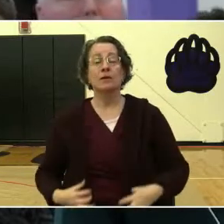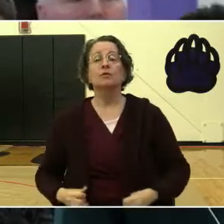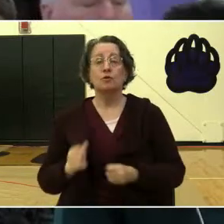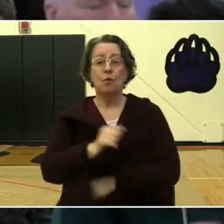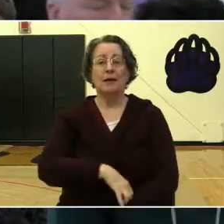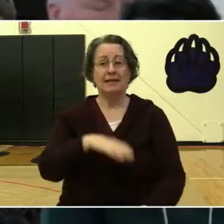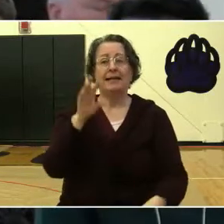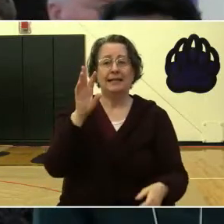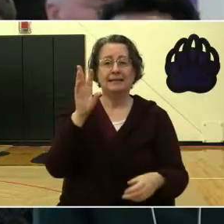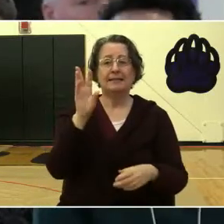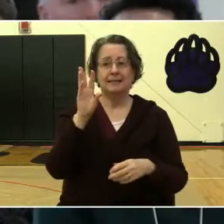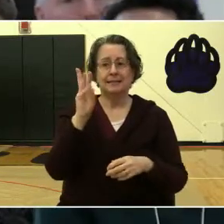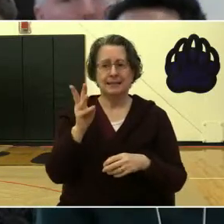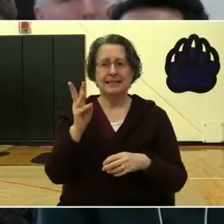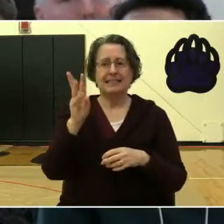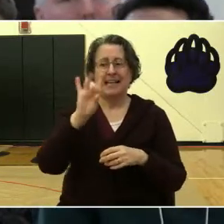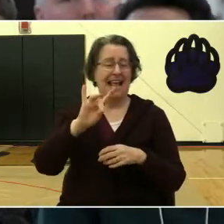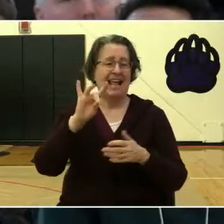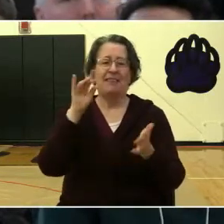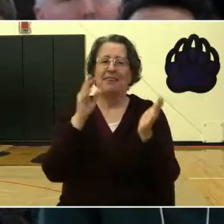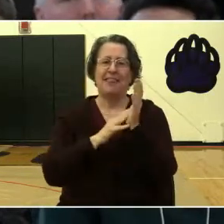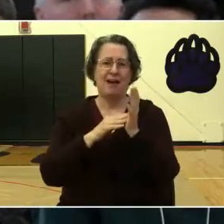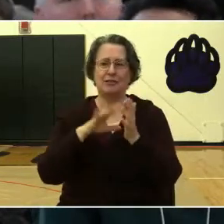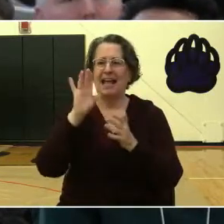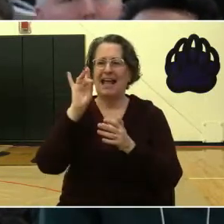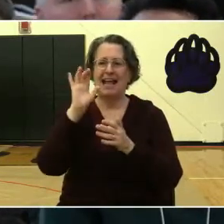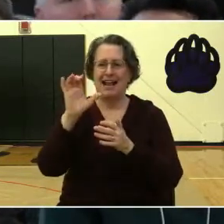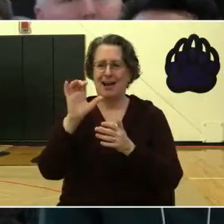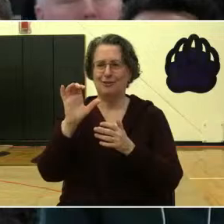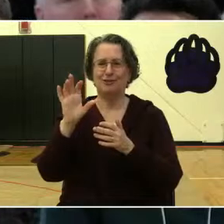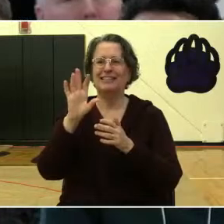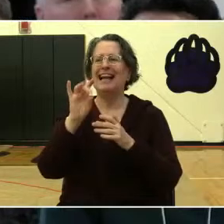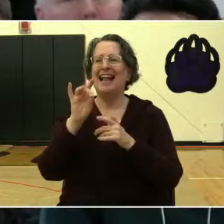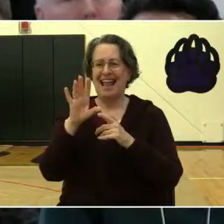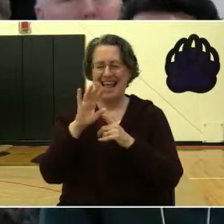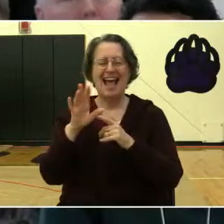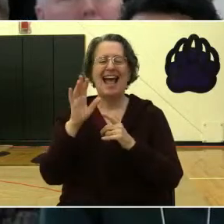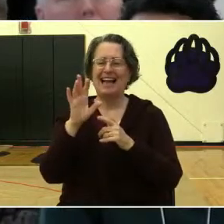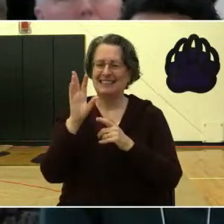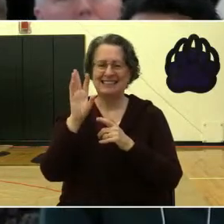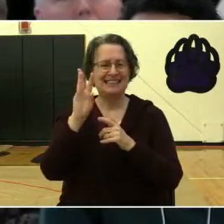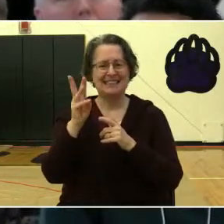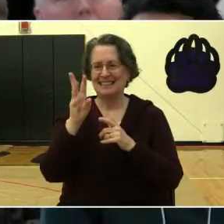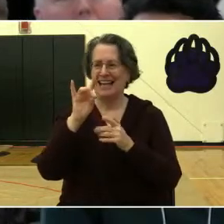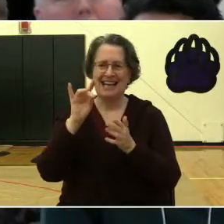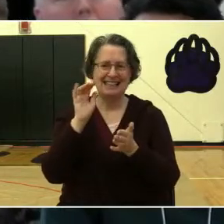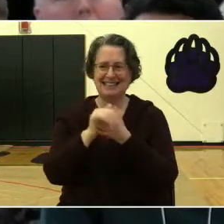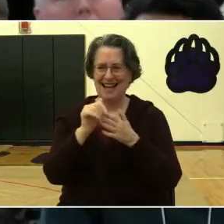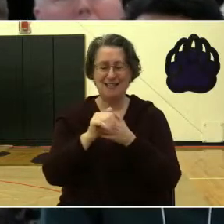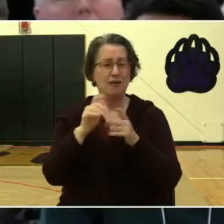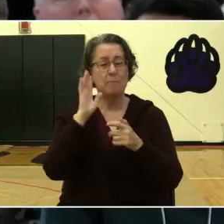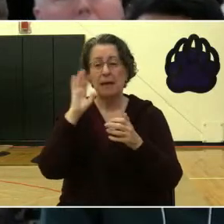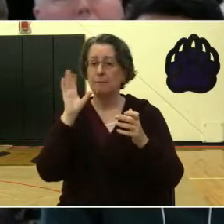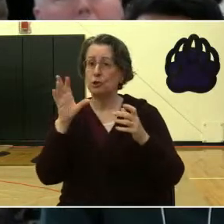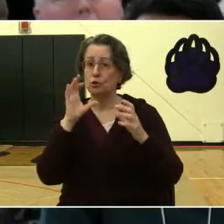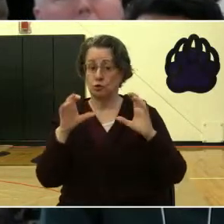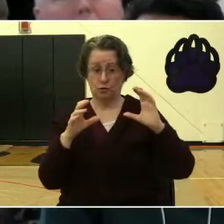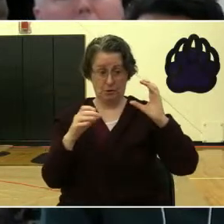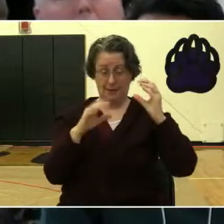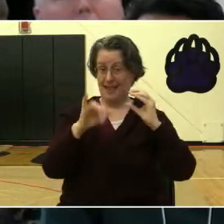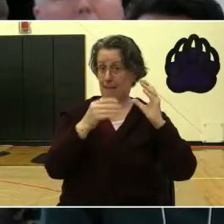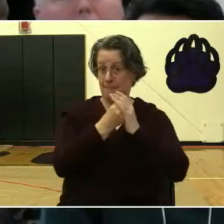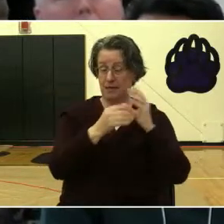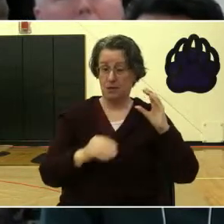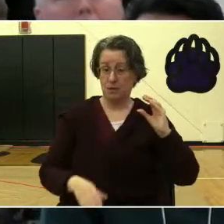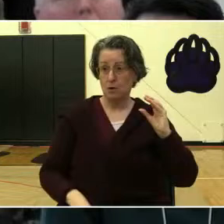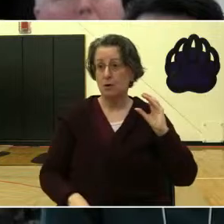68,800 to be used for Street Paving and capital Improvement project Capital Road Improvement projects